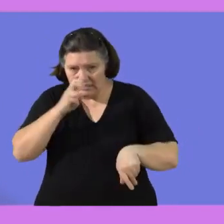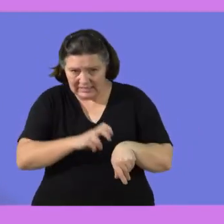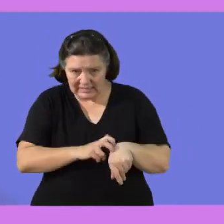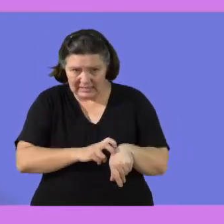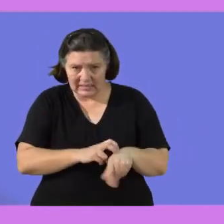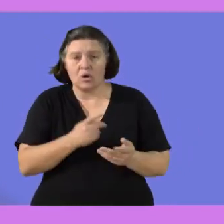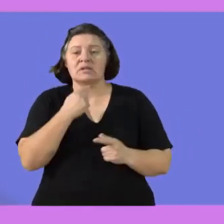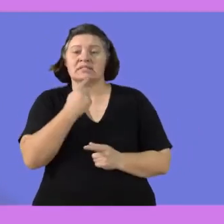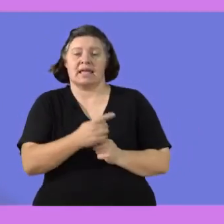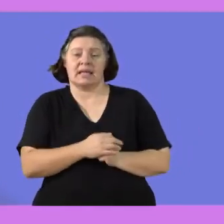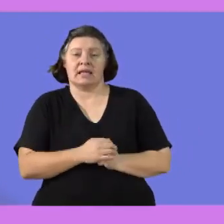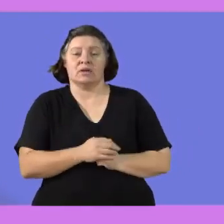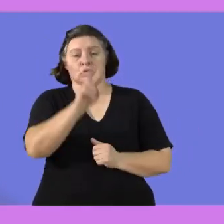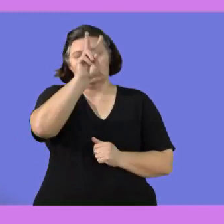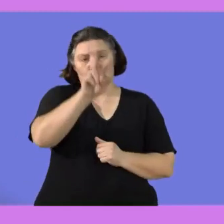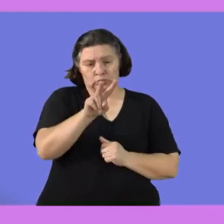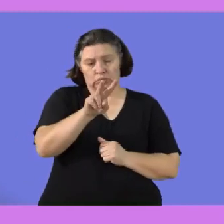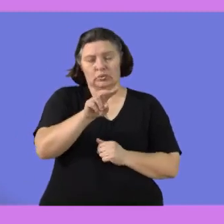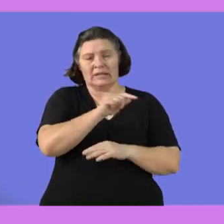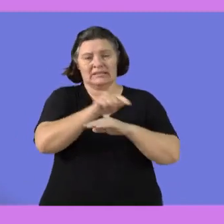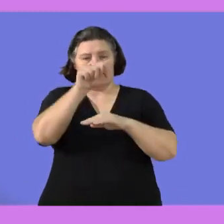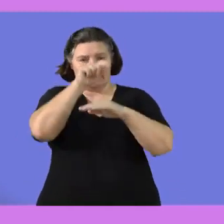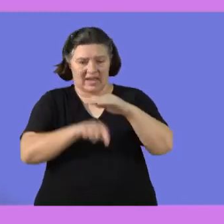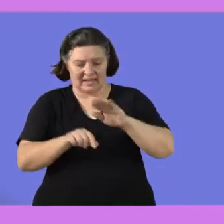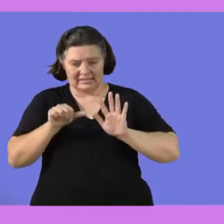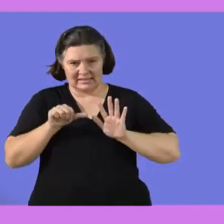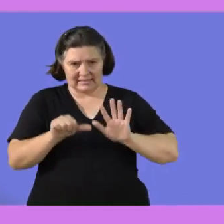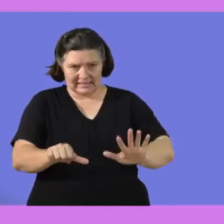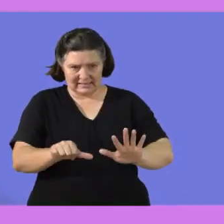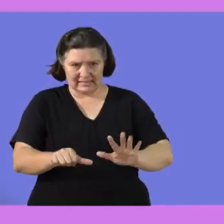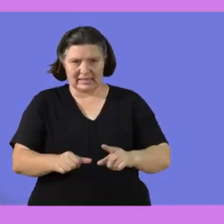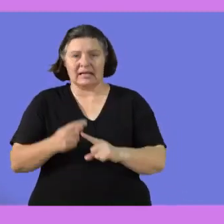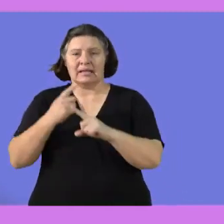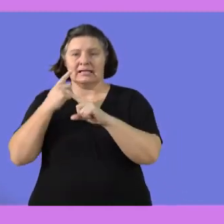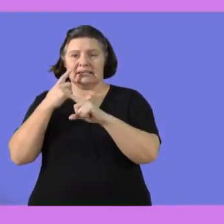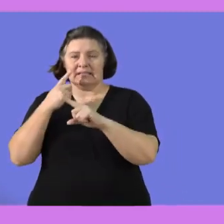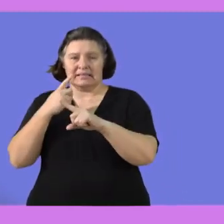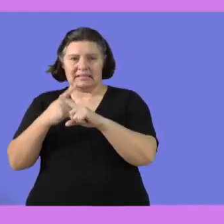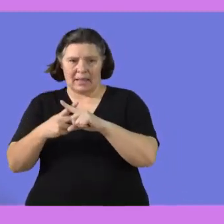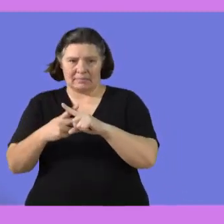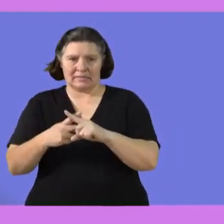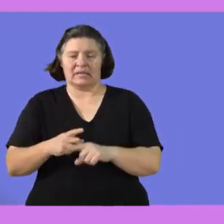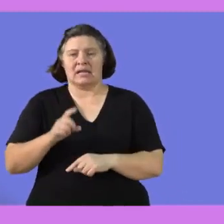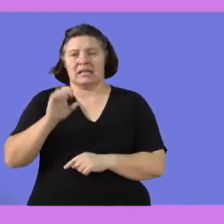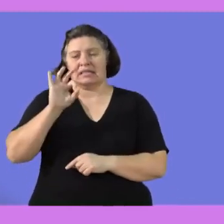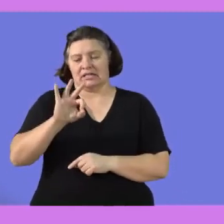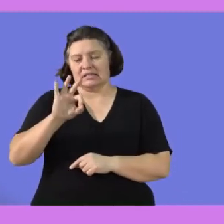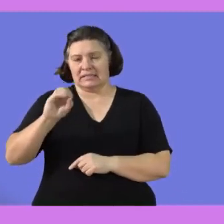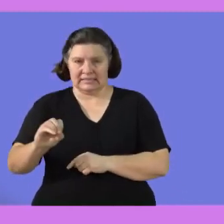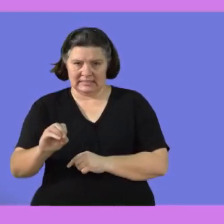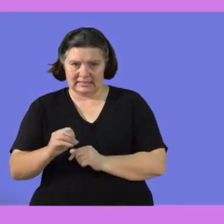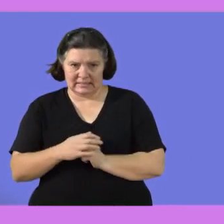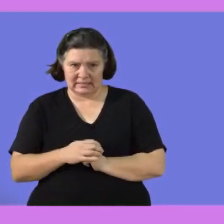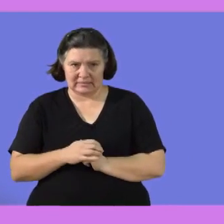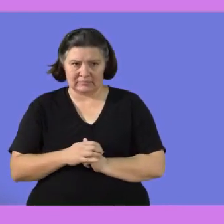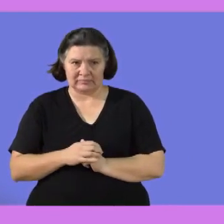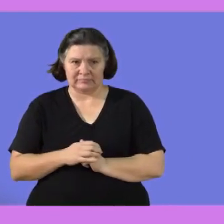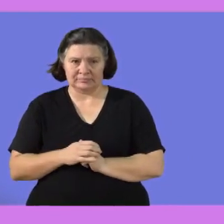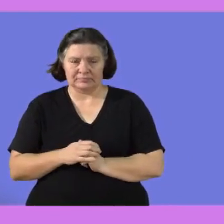wheelbarrows will be needed, we will then say 2 divided by 6, we multiply by